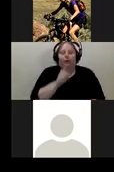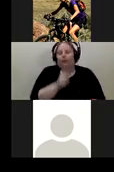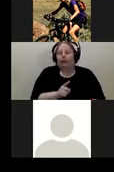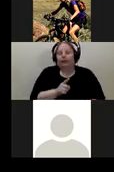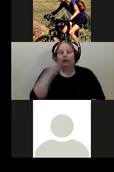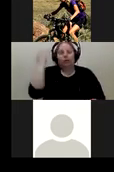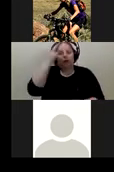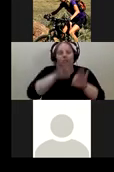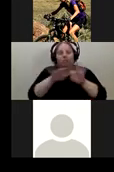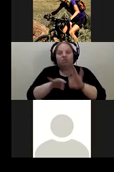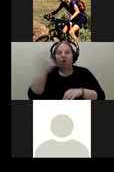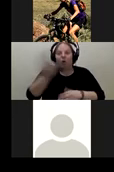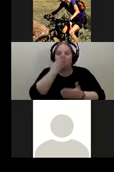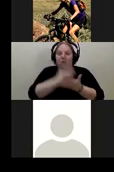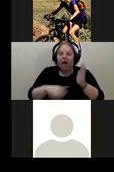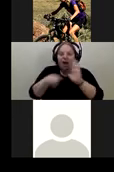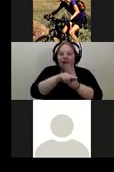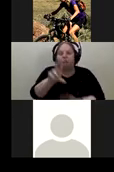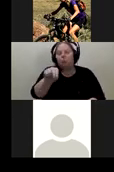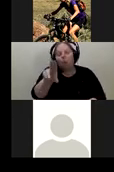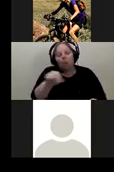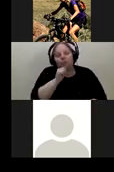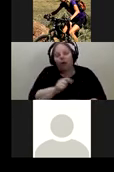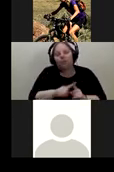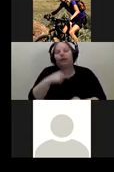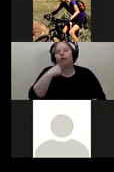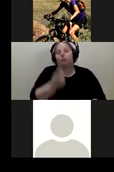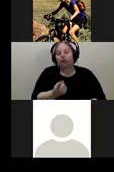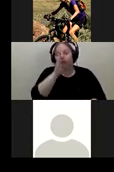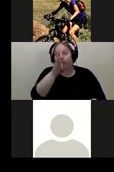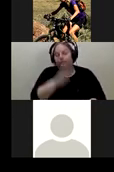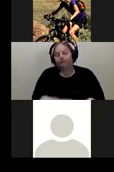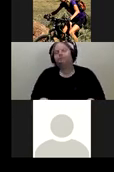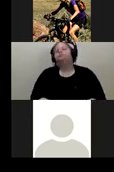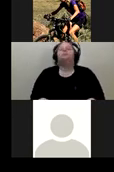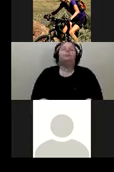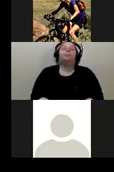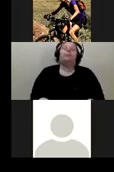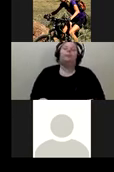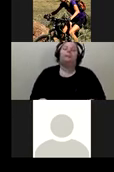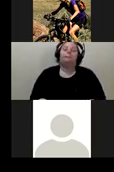bad. But I'll tell you what. Here's the thing.